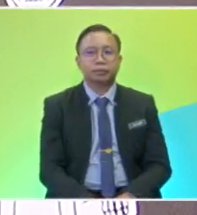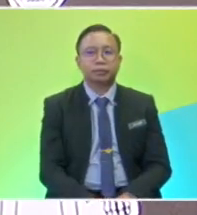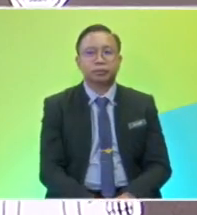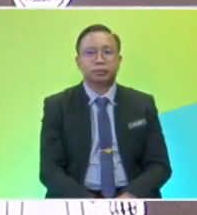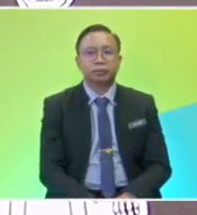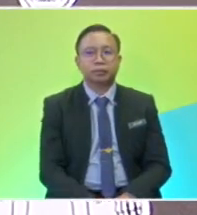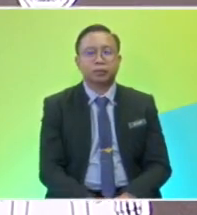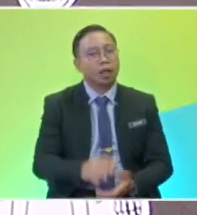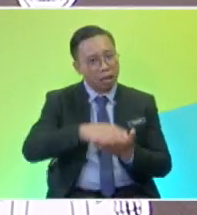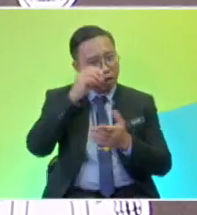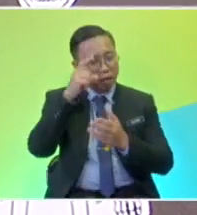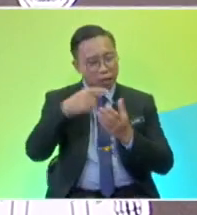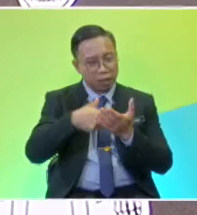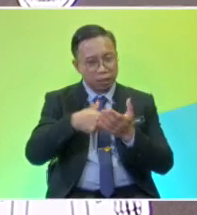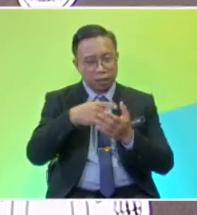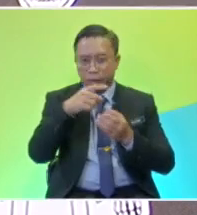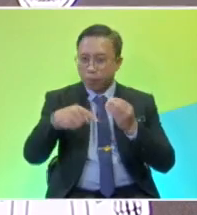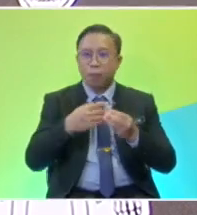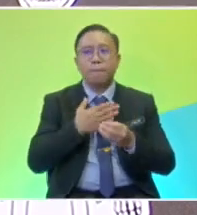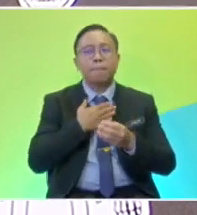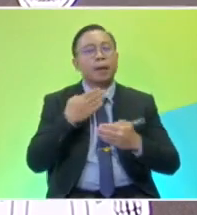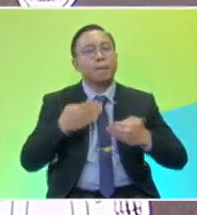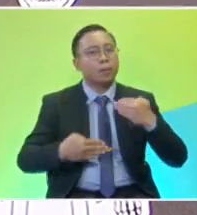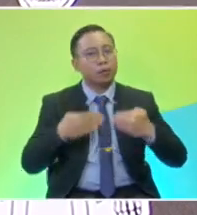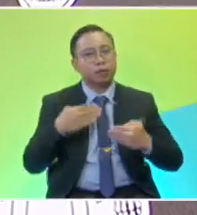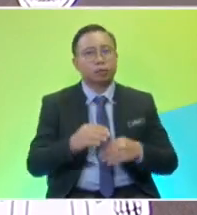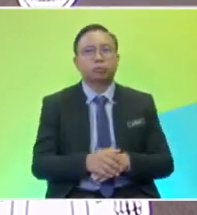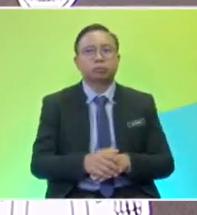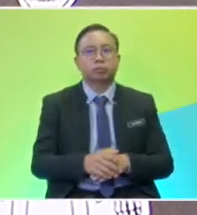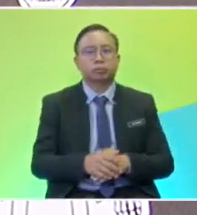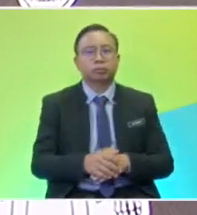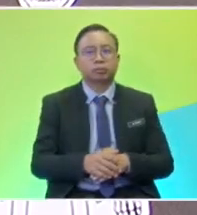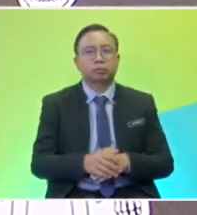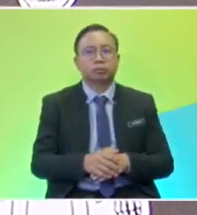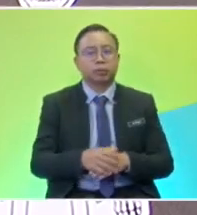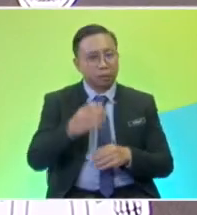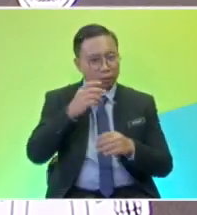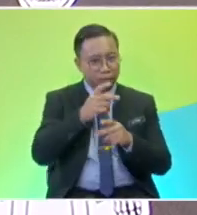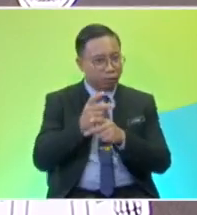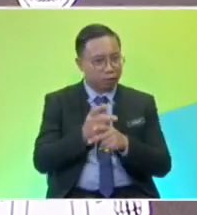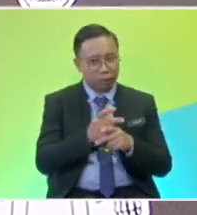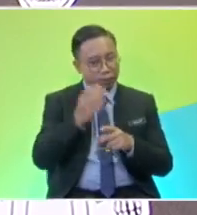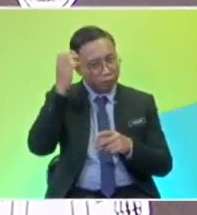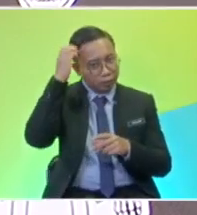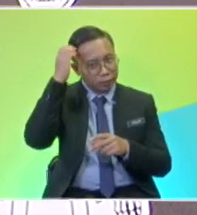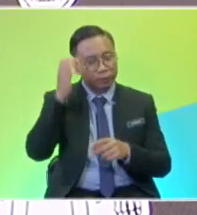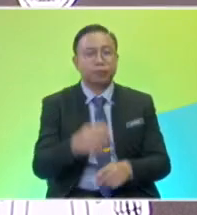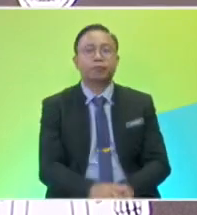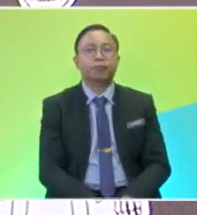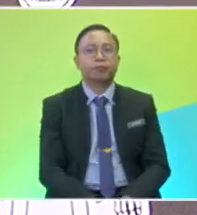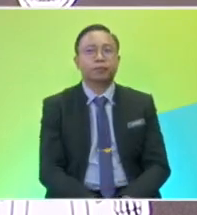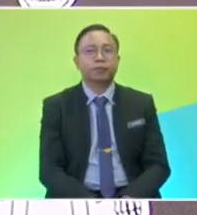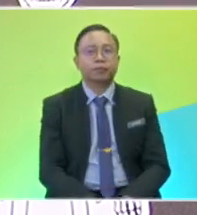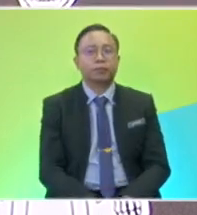back to learning more about my body, right? Through science. That's amazing. Protect our brains. This one I know. Just this is what we learned,